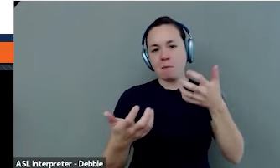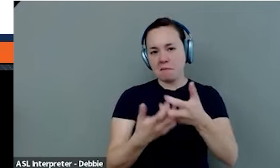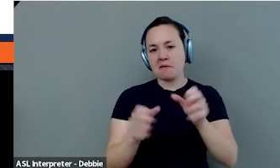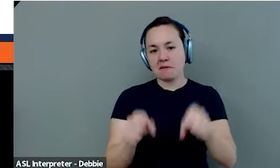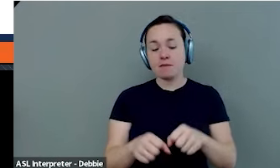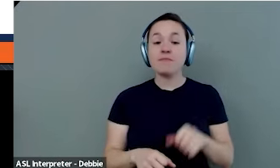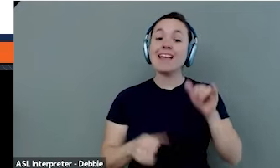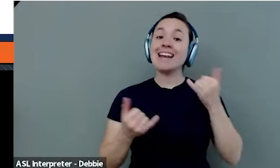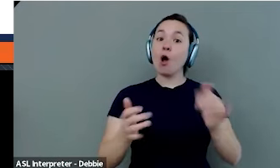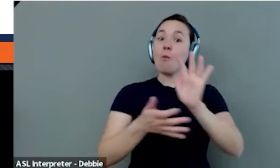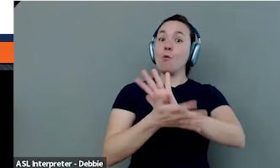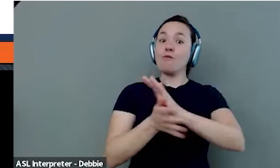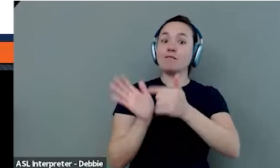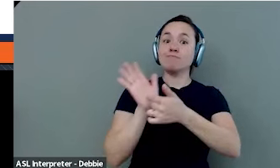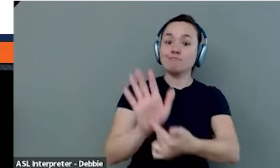RAVBM.